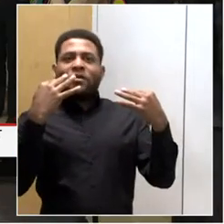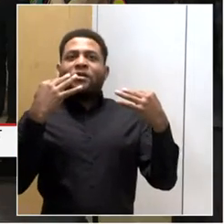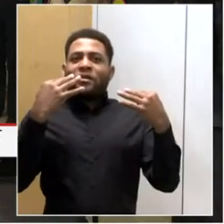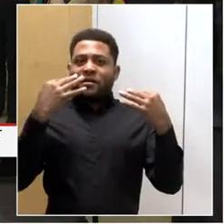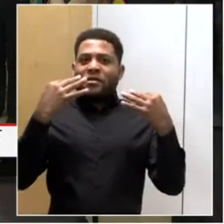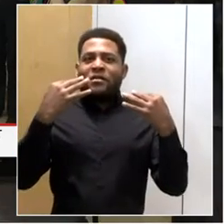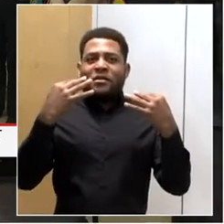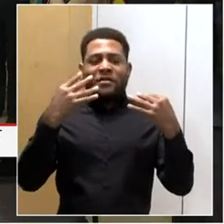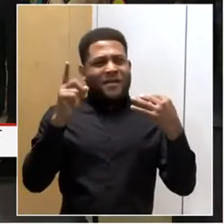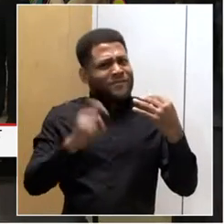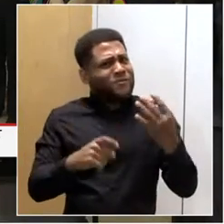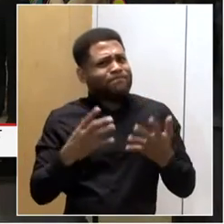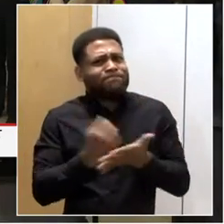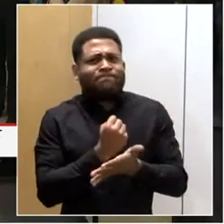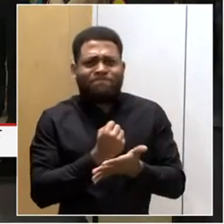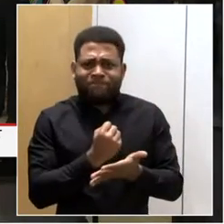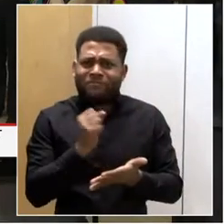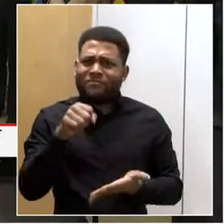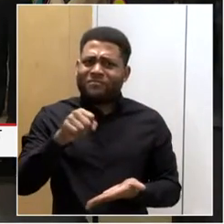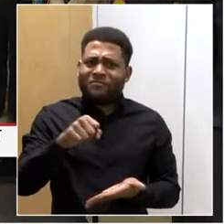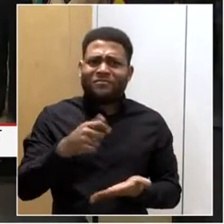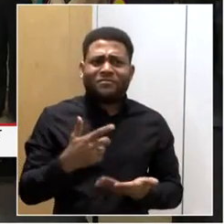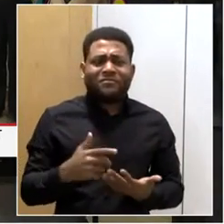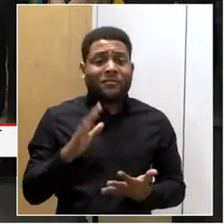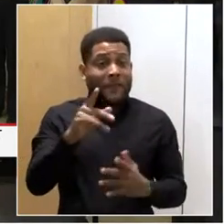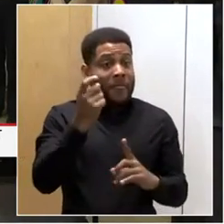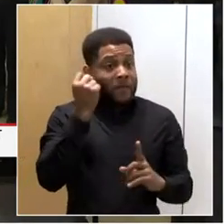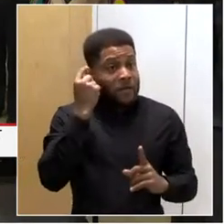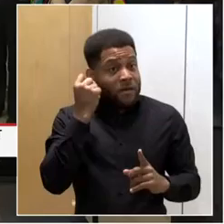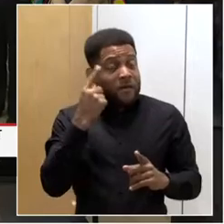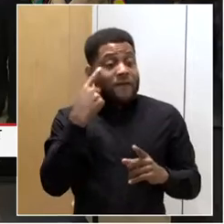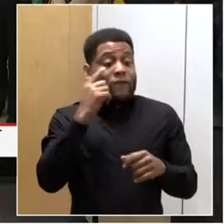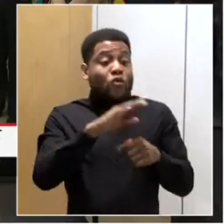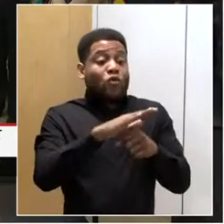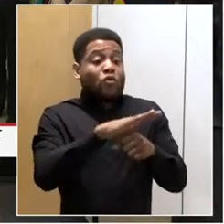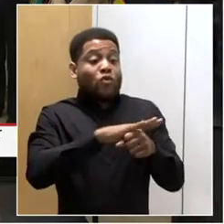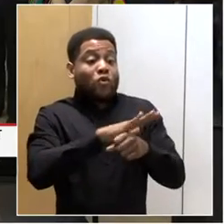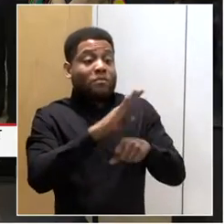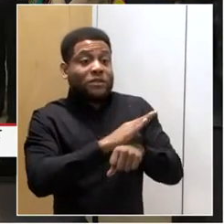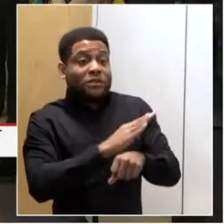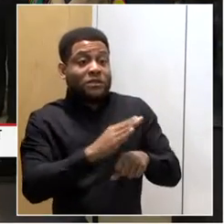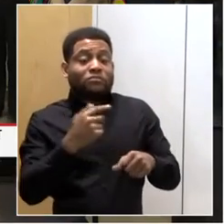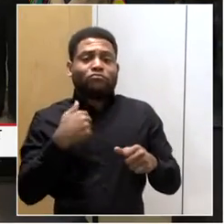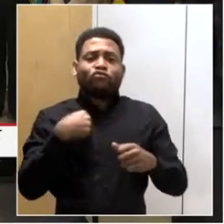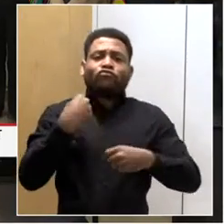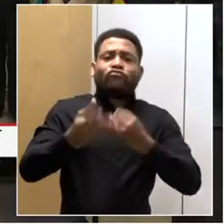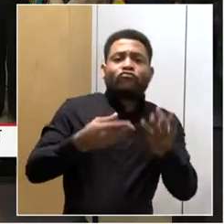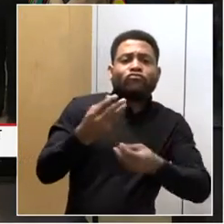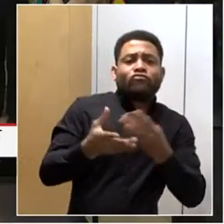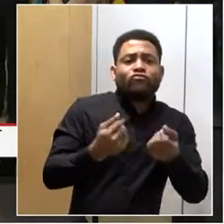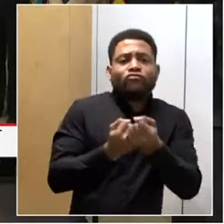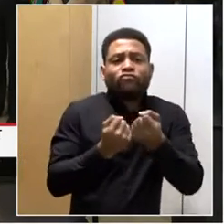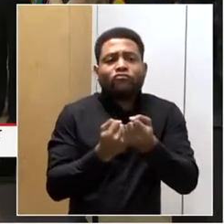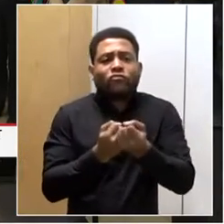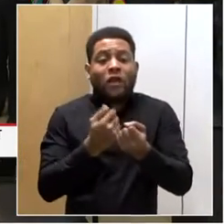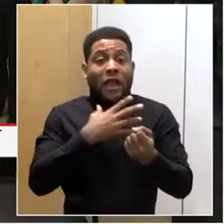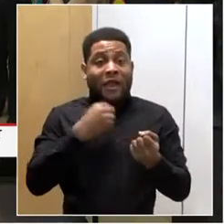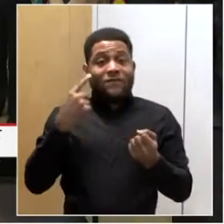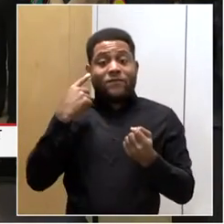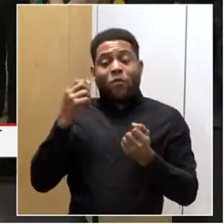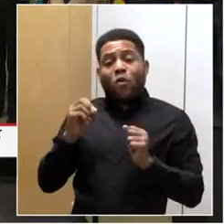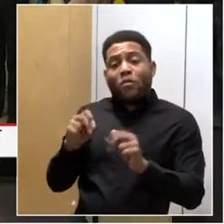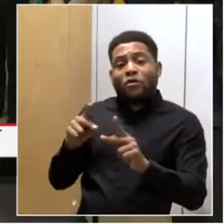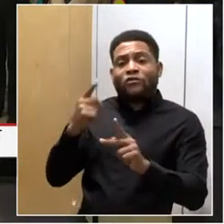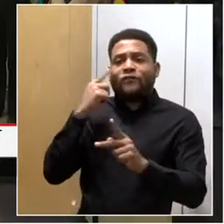spaces. It's not only for local businesses to showcase what we've got to bring to the table, it's also an opportunity to attract